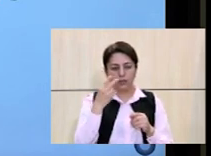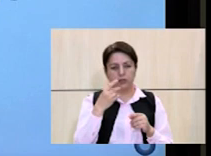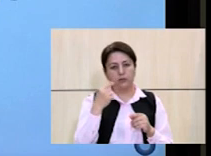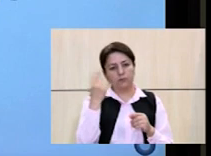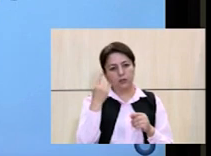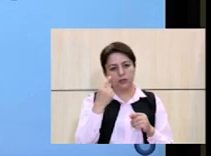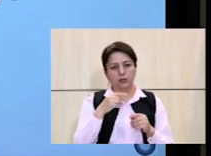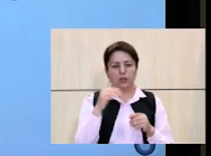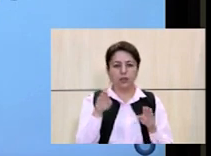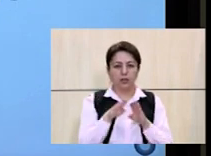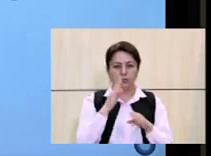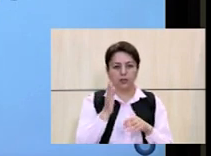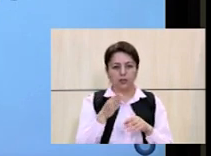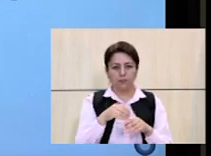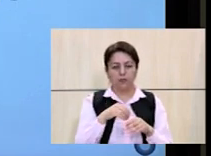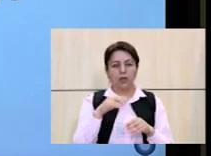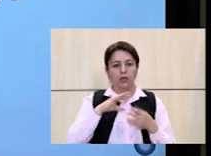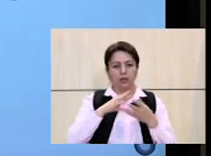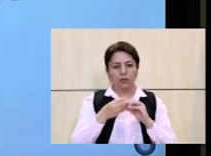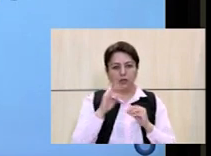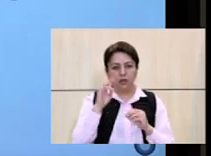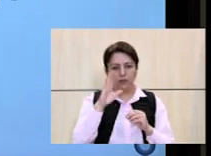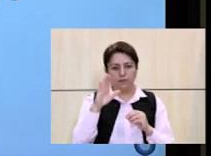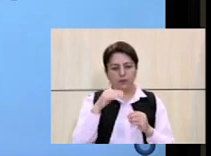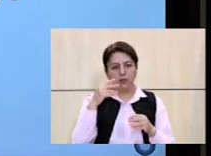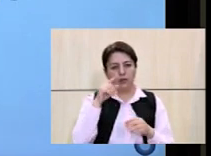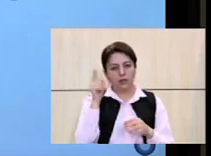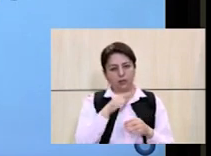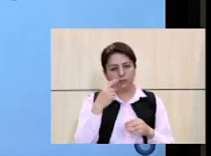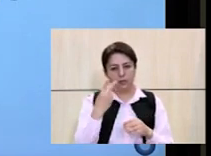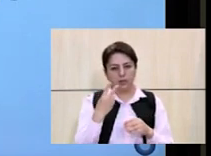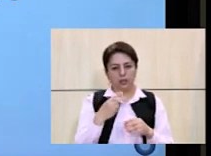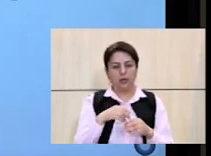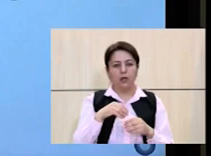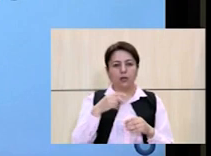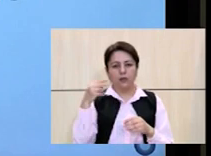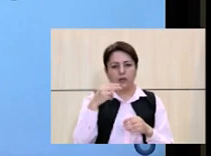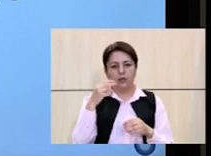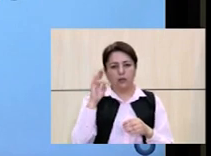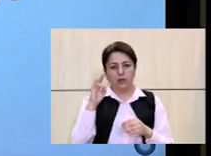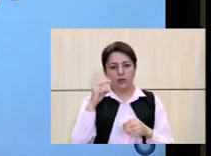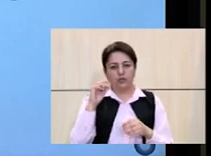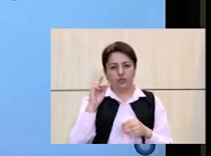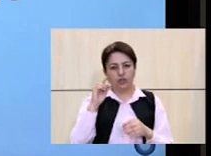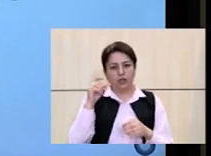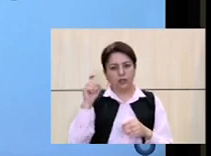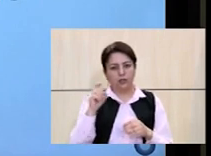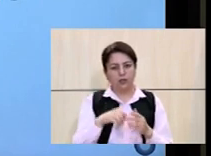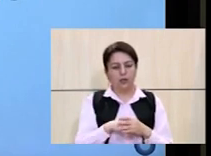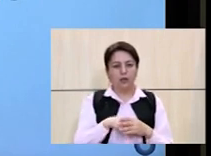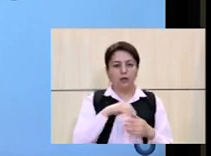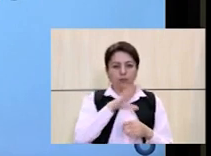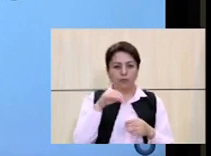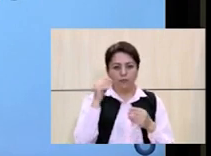olamiz. Natija bo'ladi mv kvadrat taqsim 2 teng mg h ga. Bu formuladan biz m